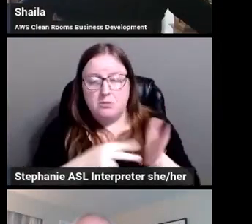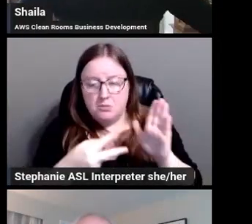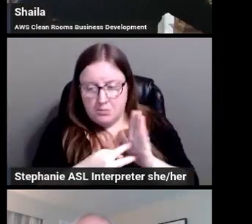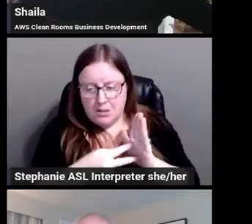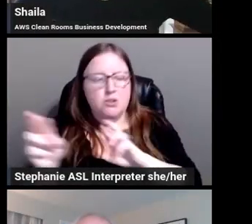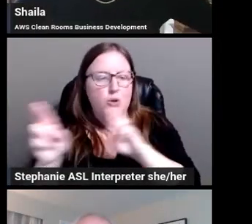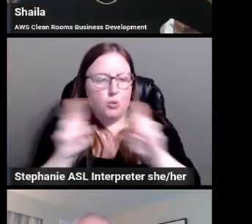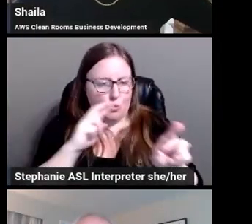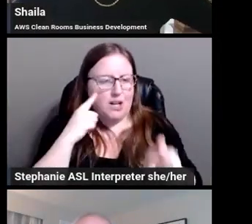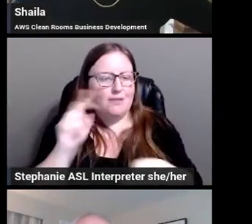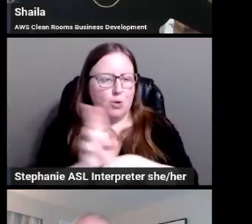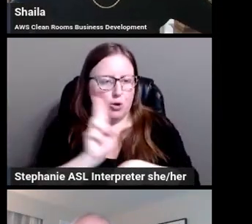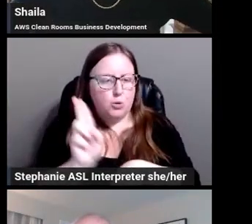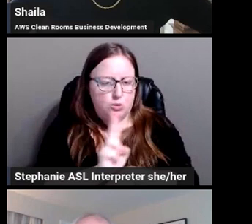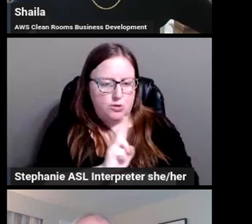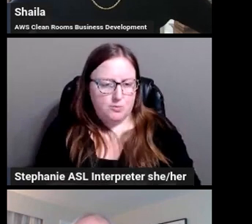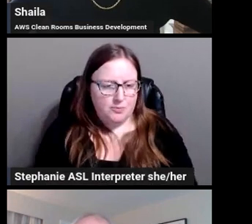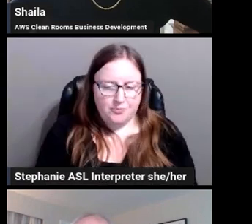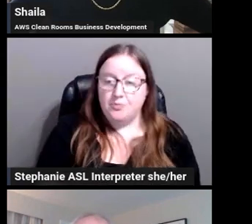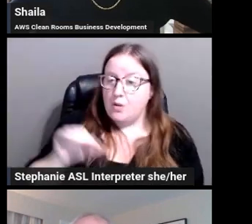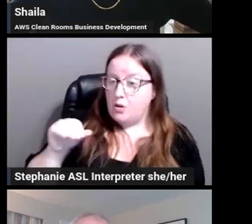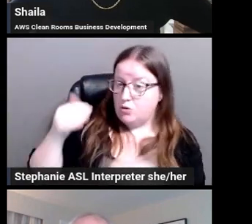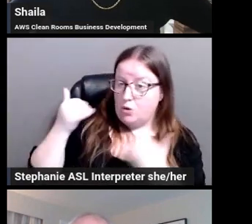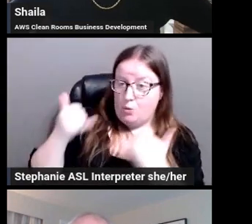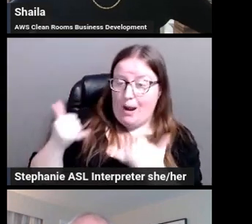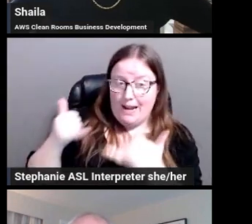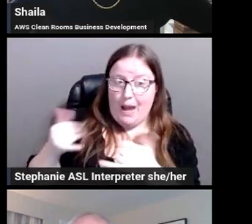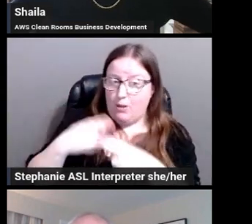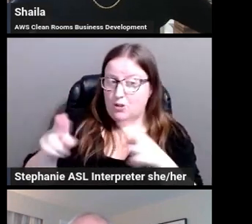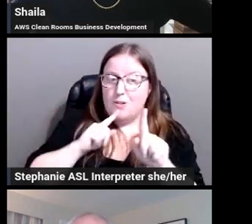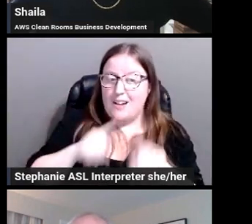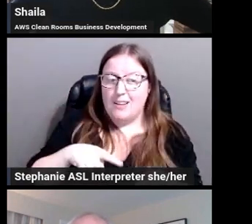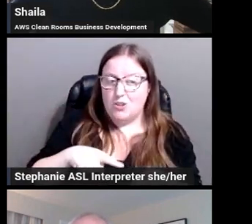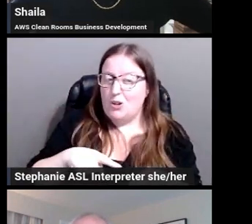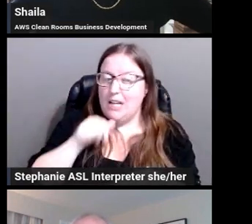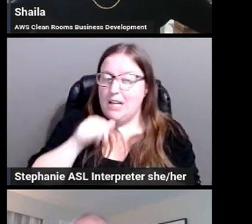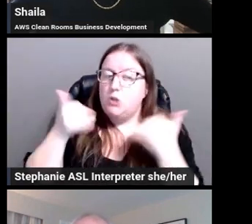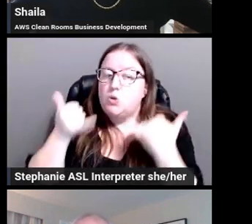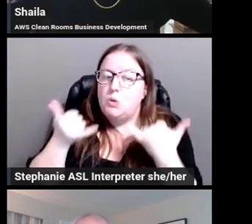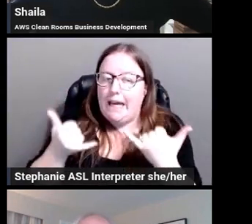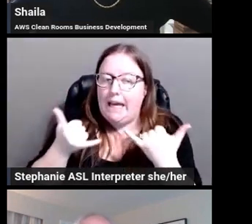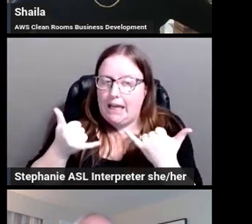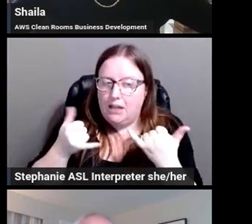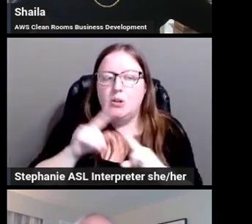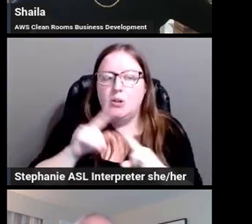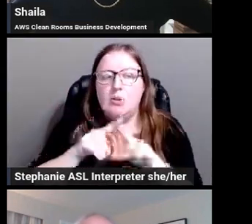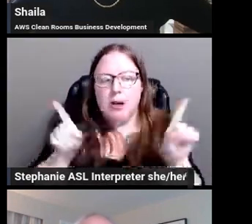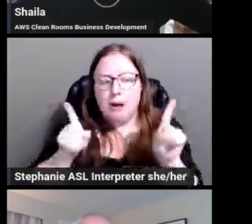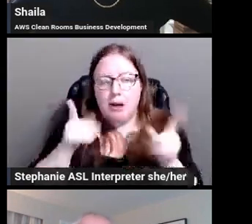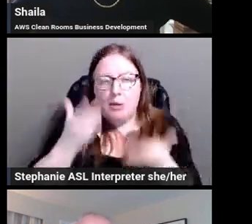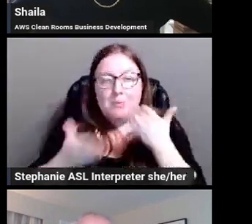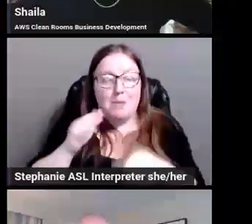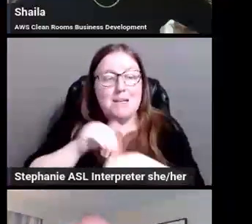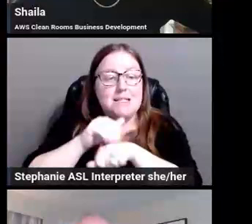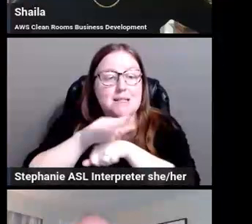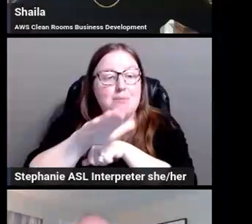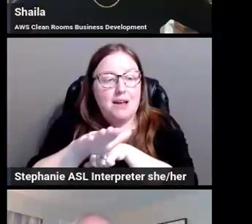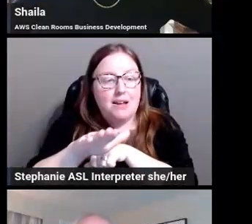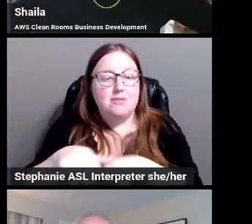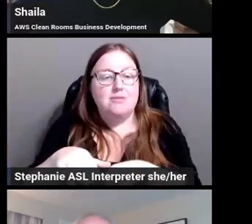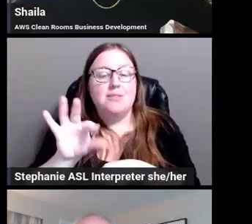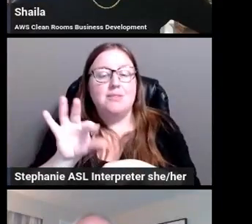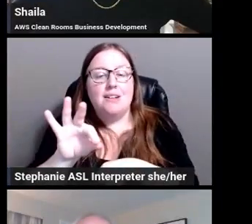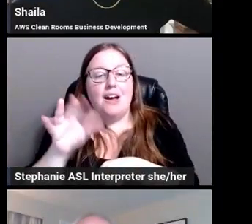ready for use within the clean room. So as of right now, the short answer is not as of today, but to maybe submit a feature request so we can consider it